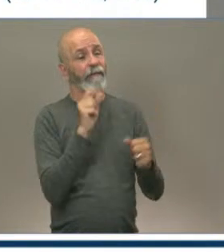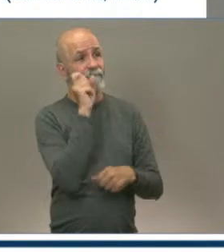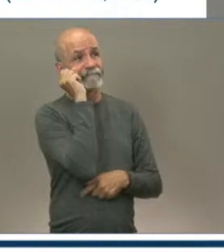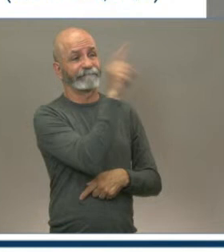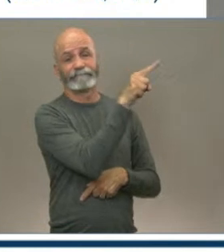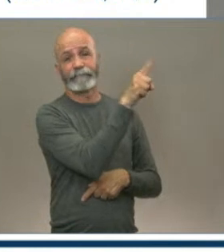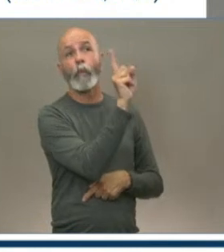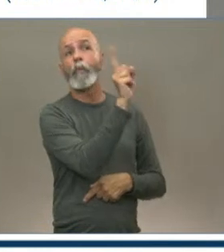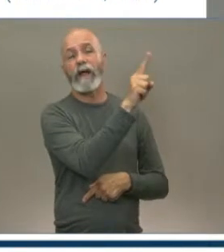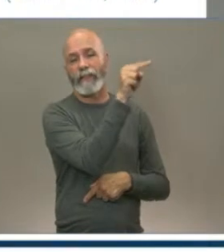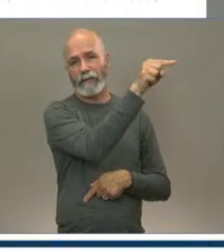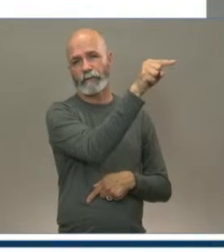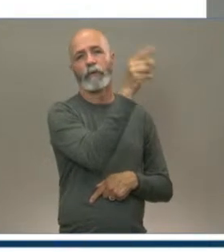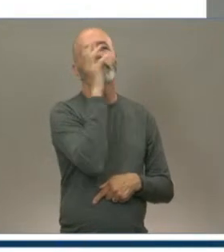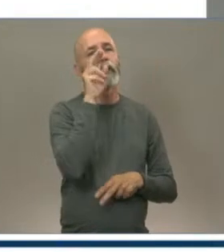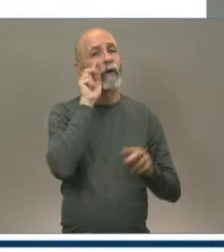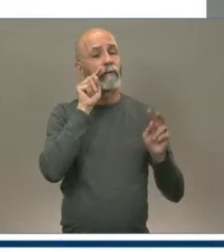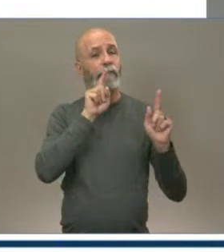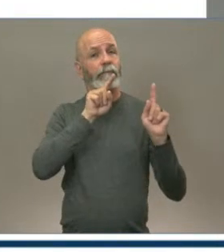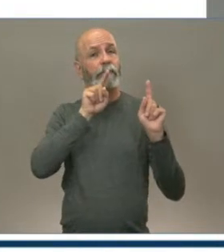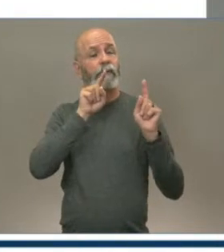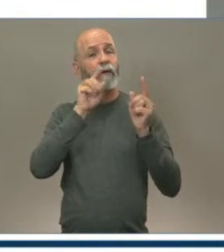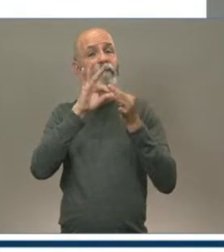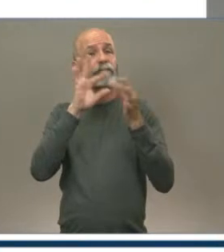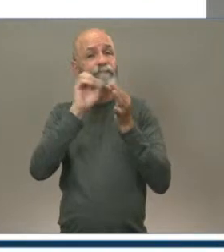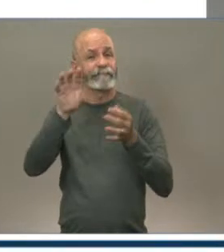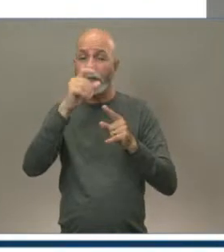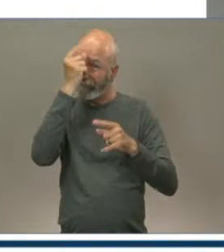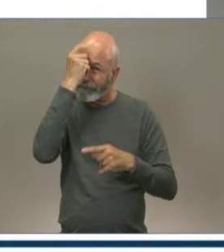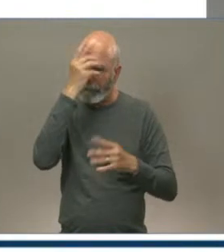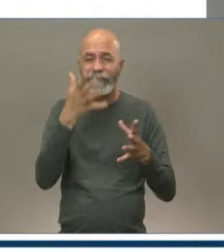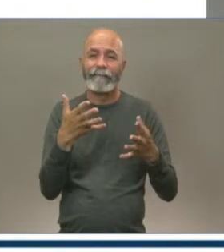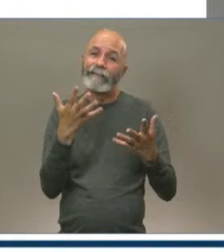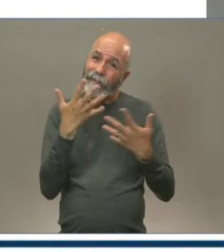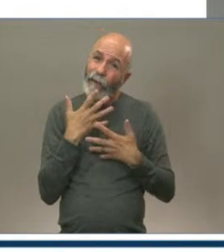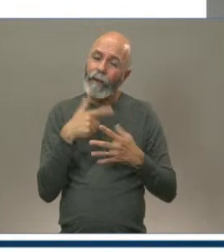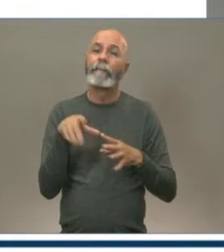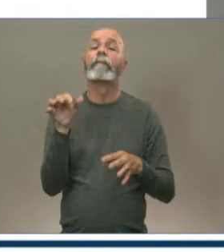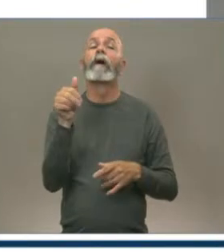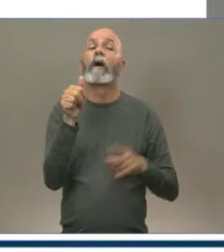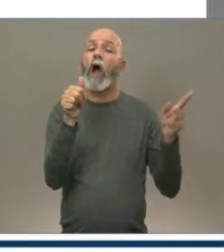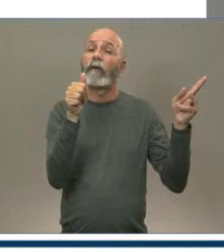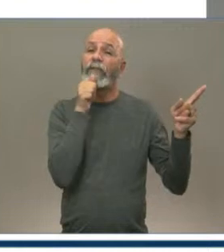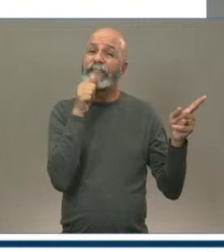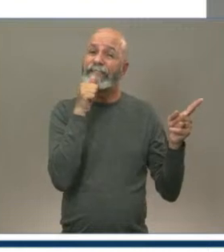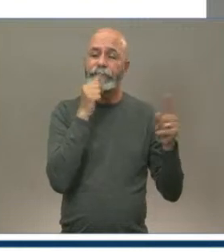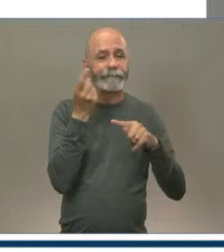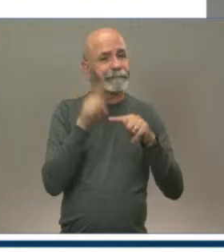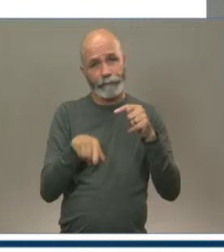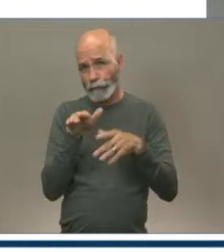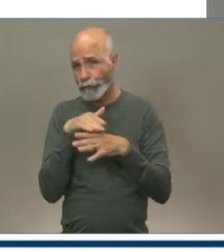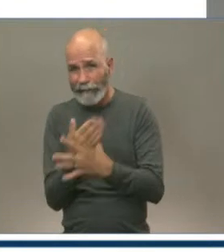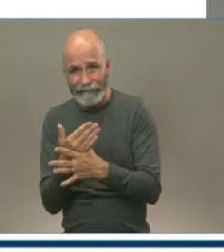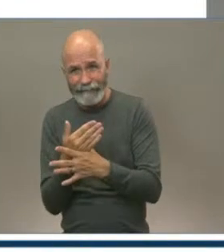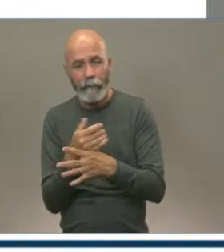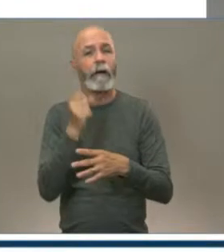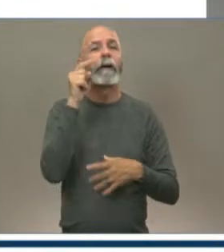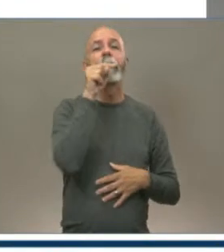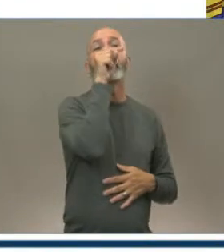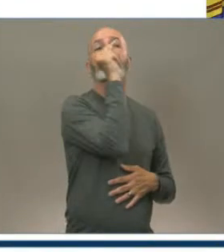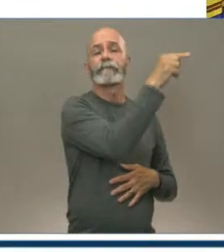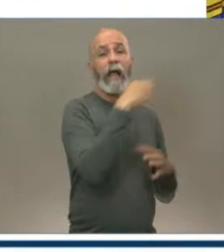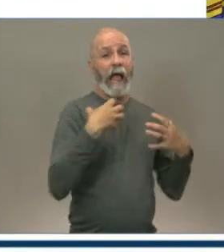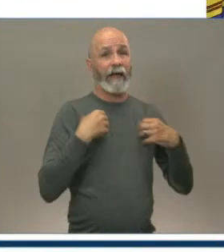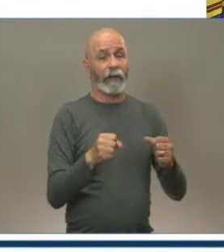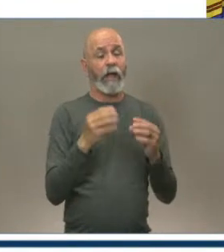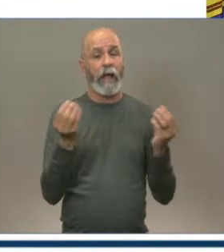be careful about disclosing privacy. But they have more, and Nova Scotia Health Authority would have more of those details. Next,